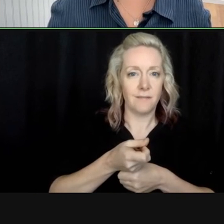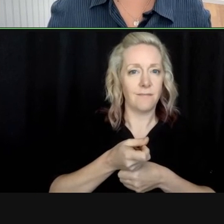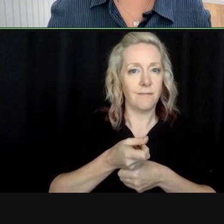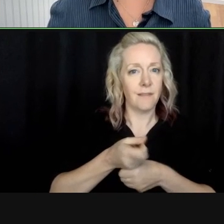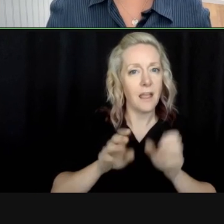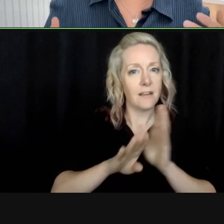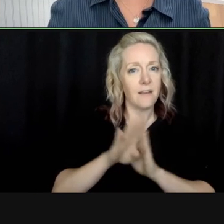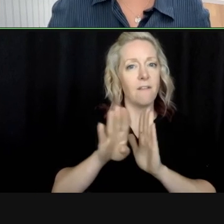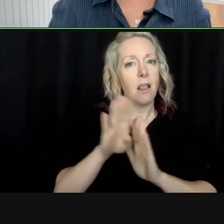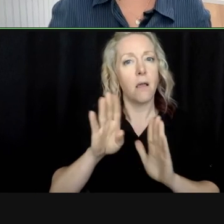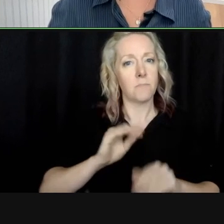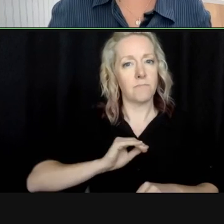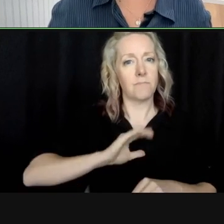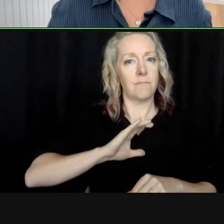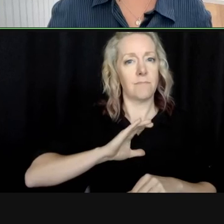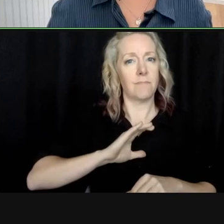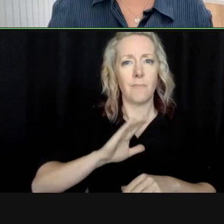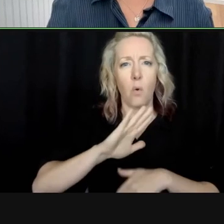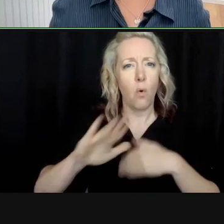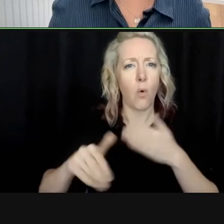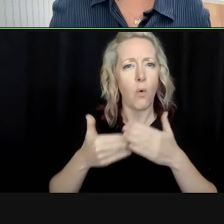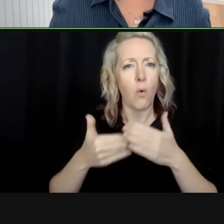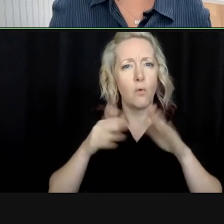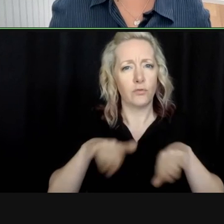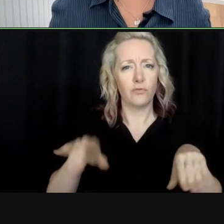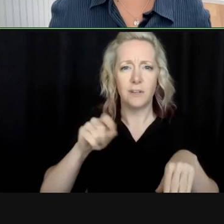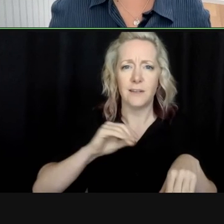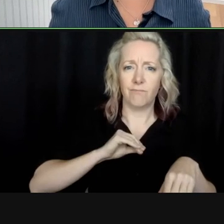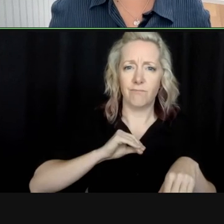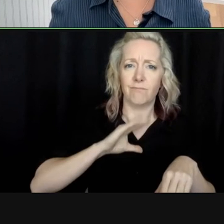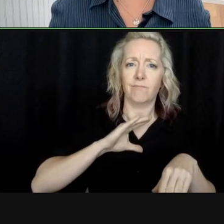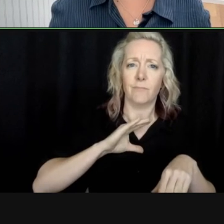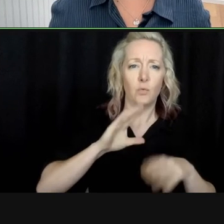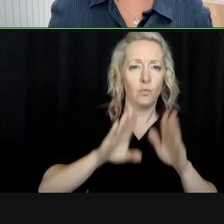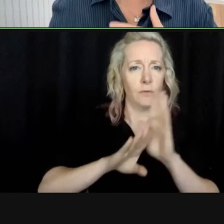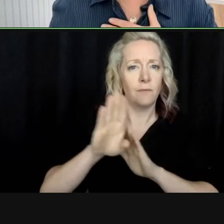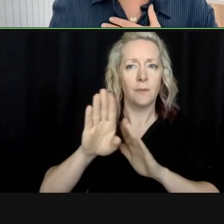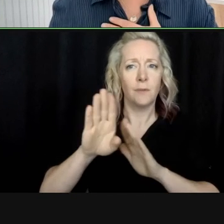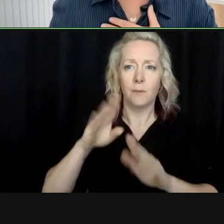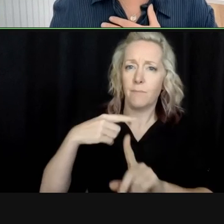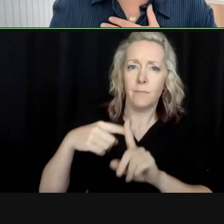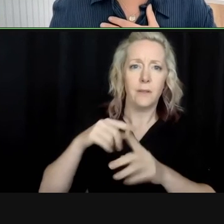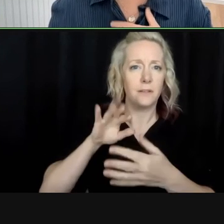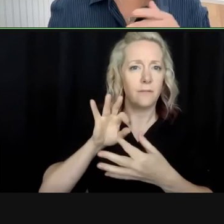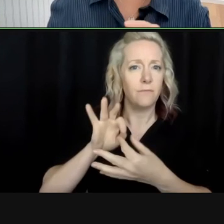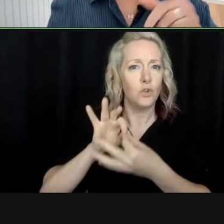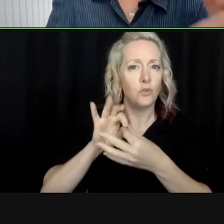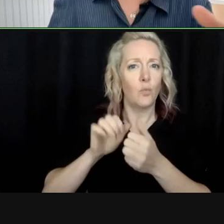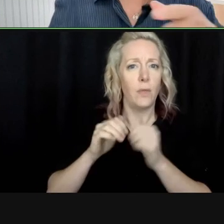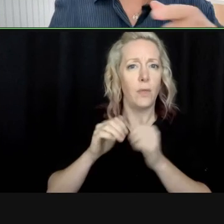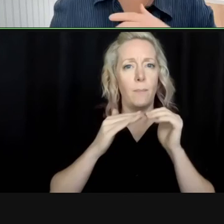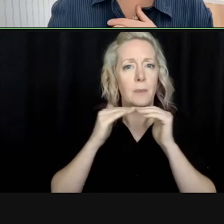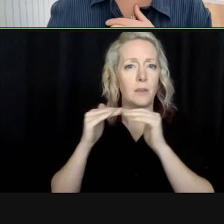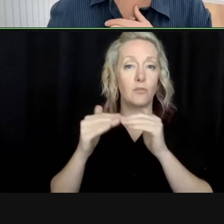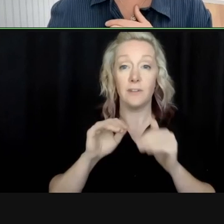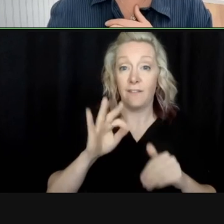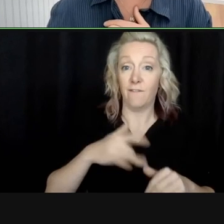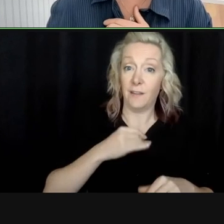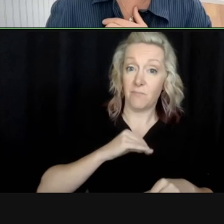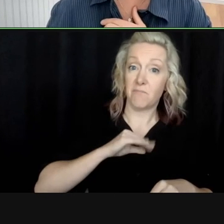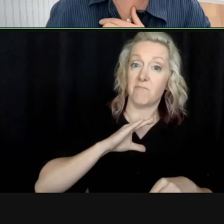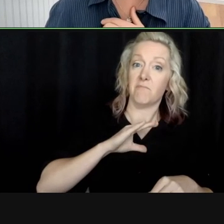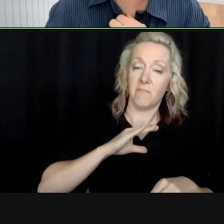positive self-image, which is what all kids need for them to develop positive peer relationships. They feel good about themselves, and I think, oh, I want to get